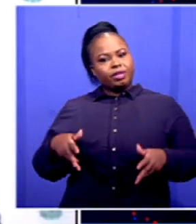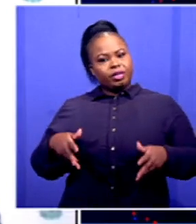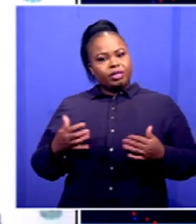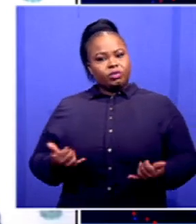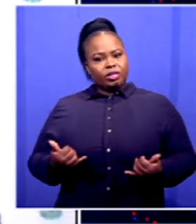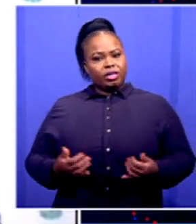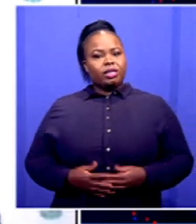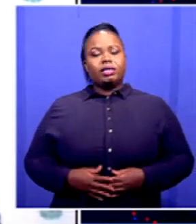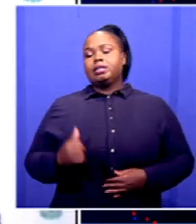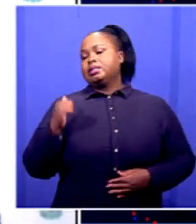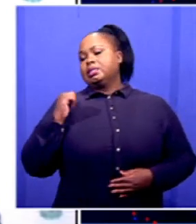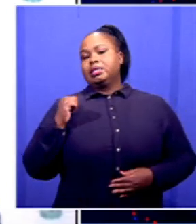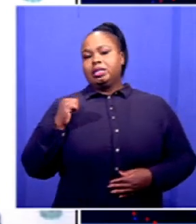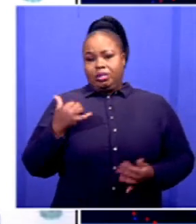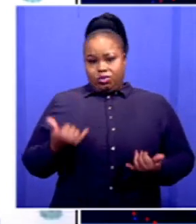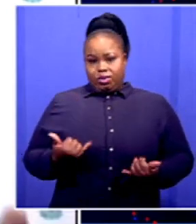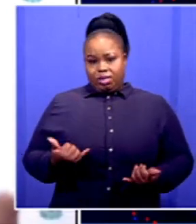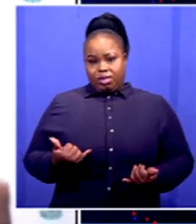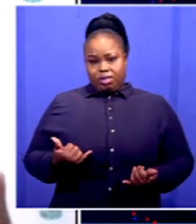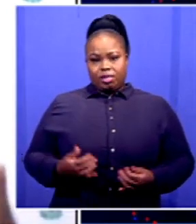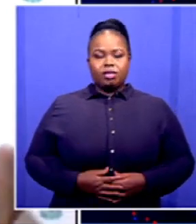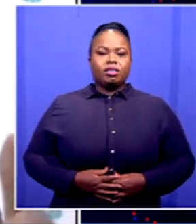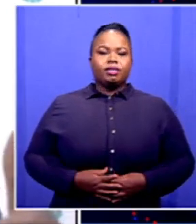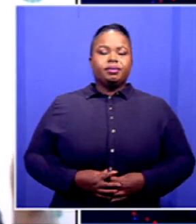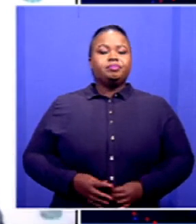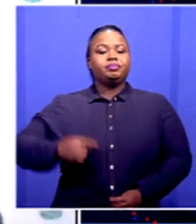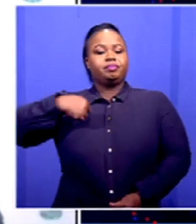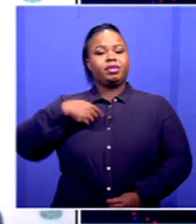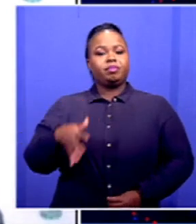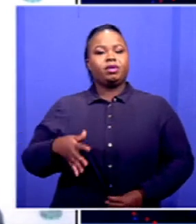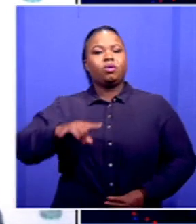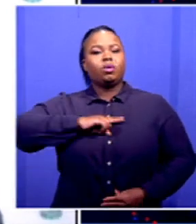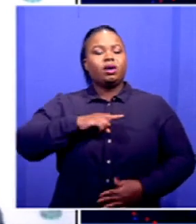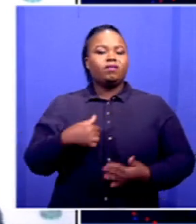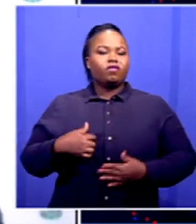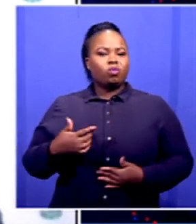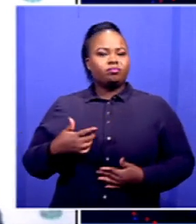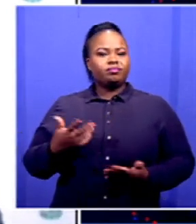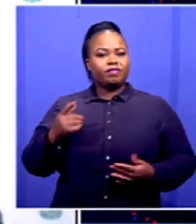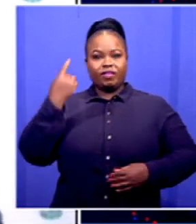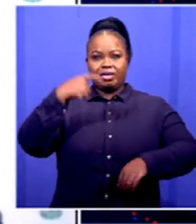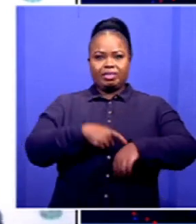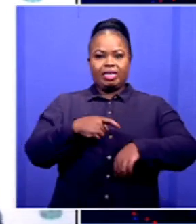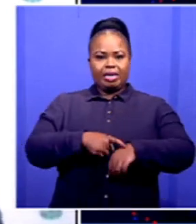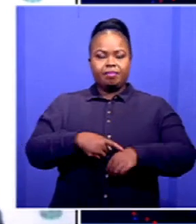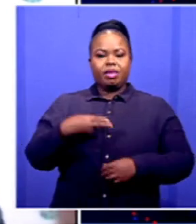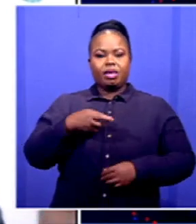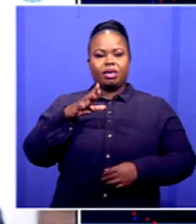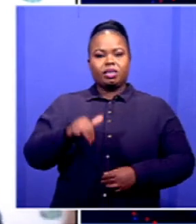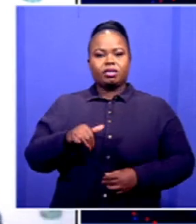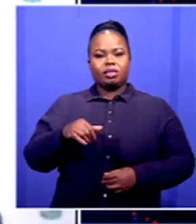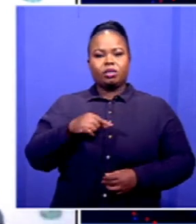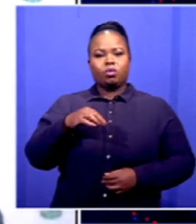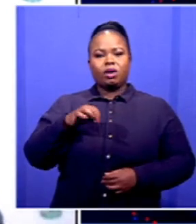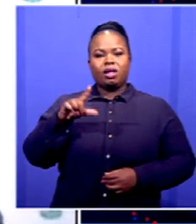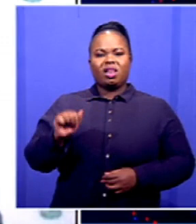today, yesterday, and today on inaugural basis, coming for the first time in Harry Gwala, which